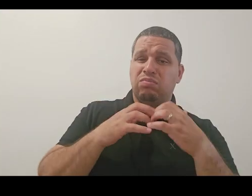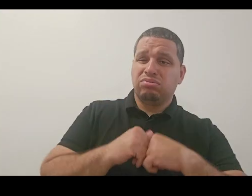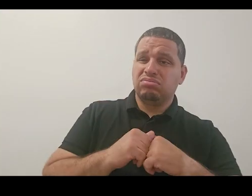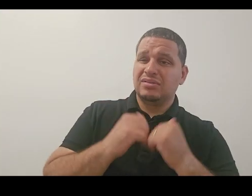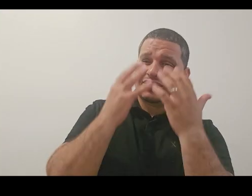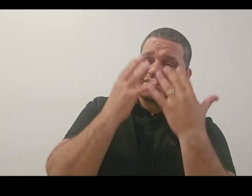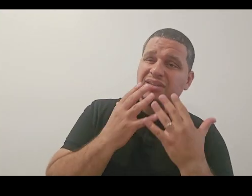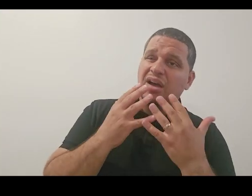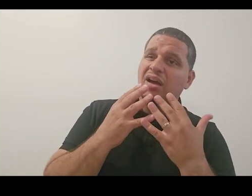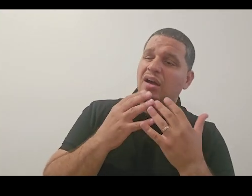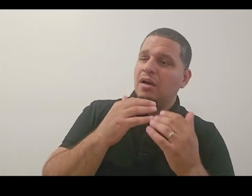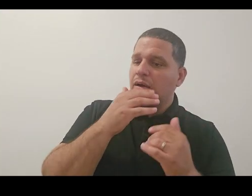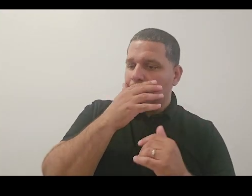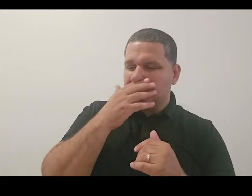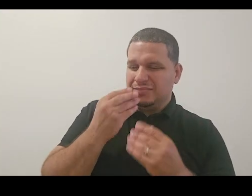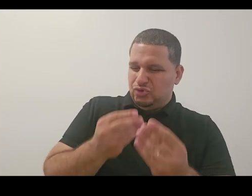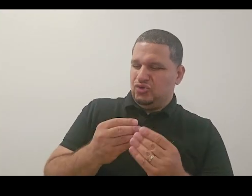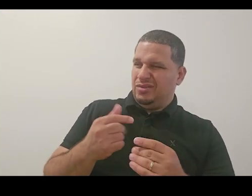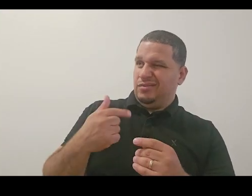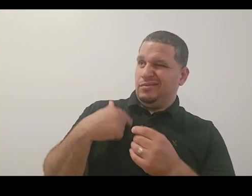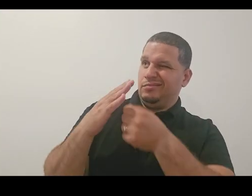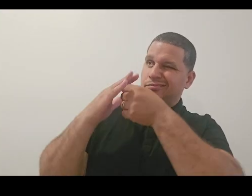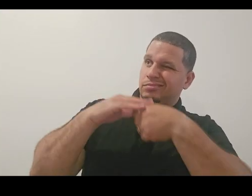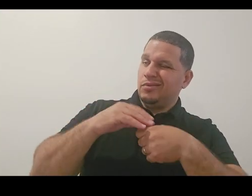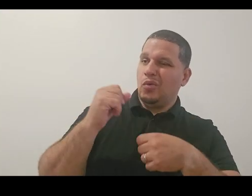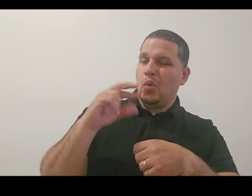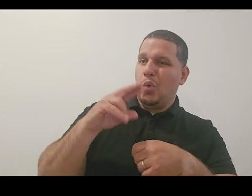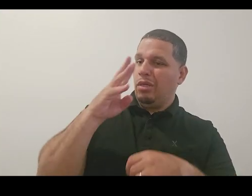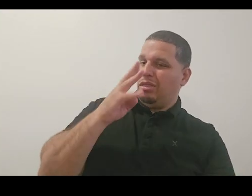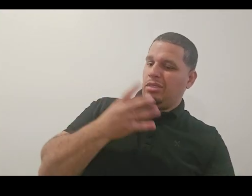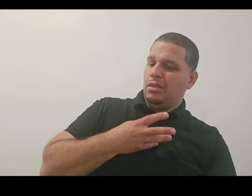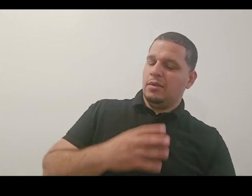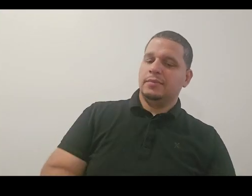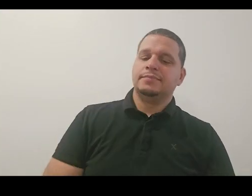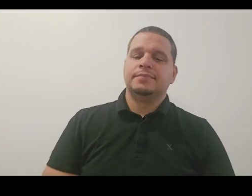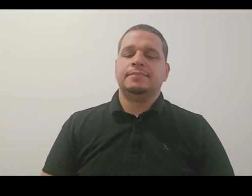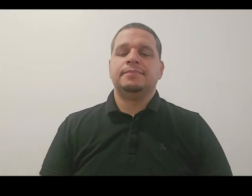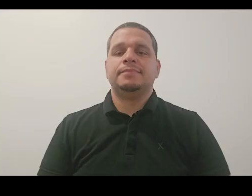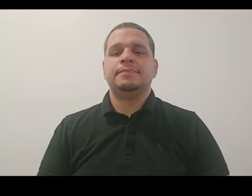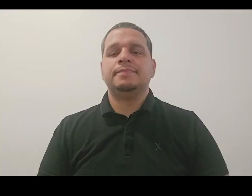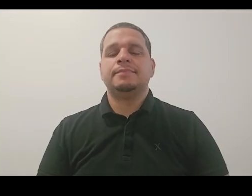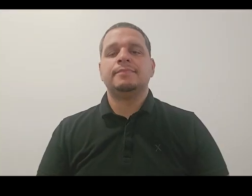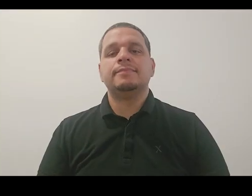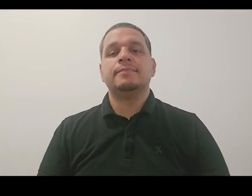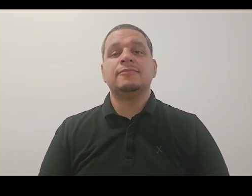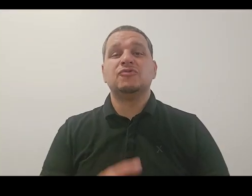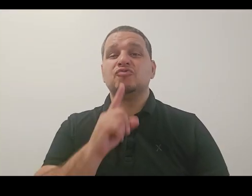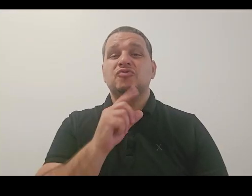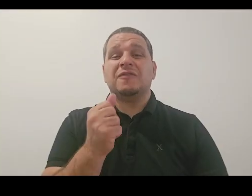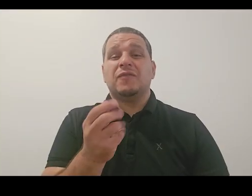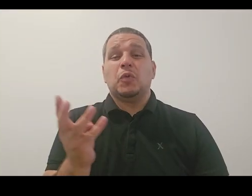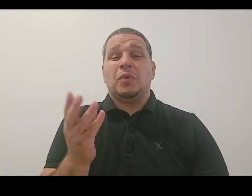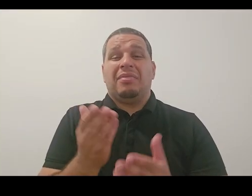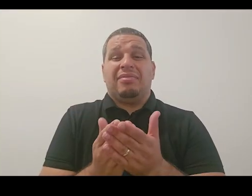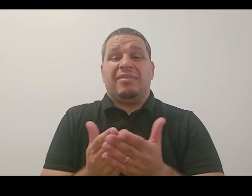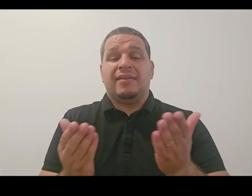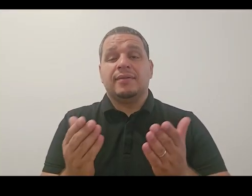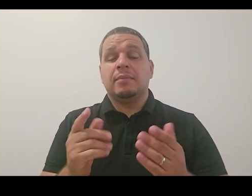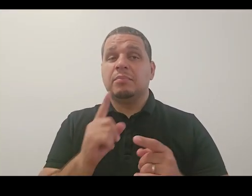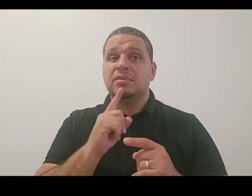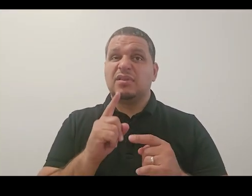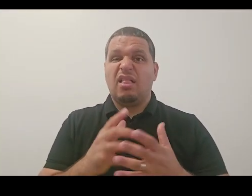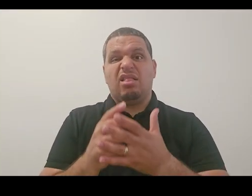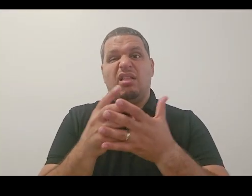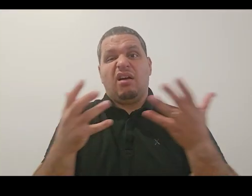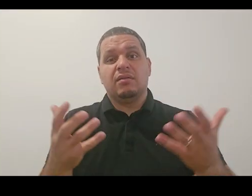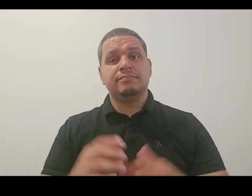being treated like either a doorstop or a paragon of ability. With very few things in between there, right? And it's a